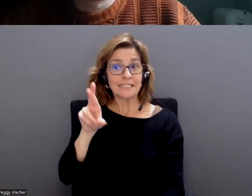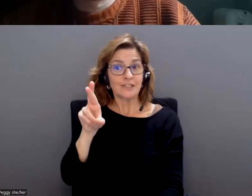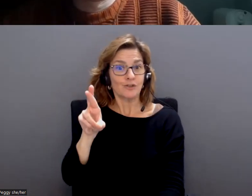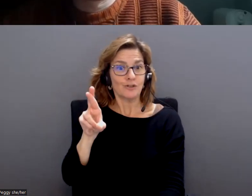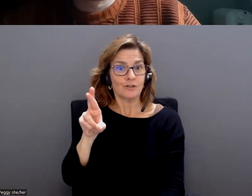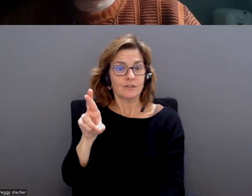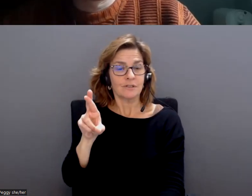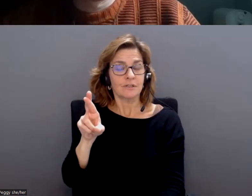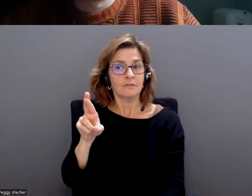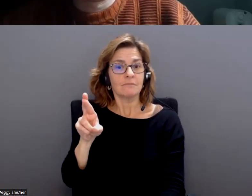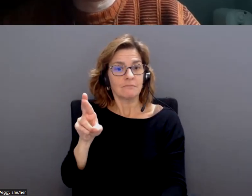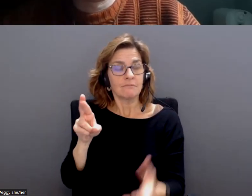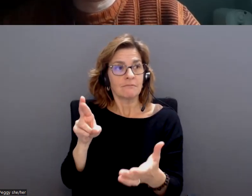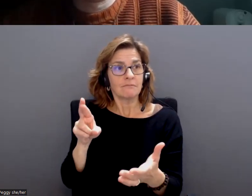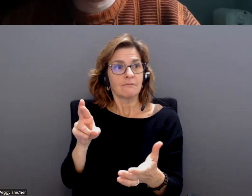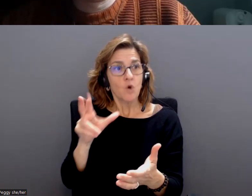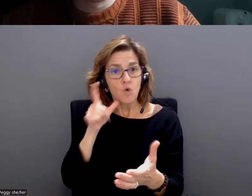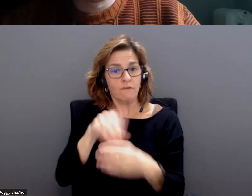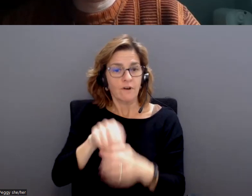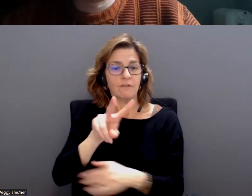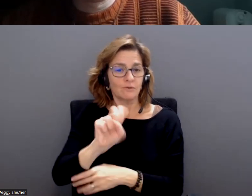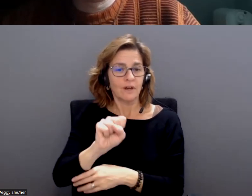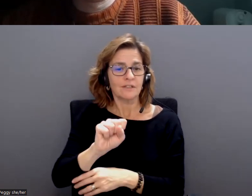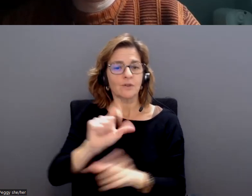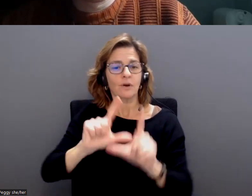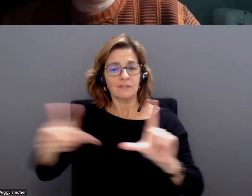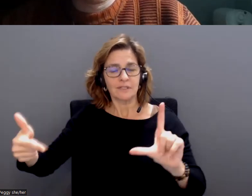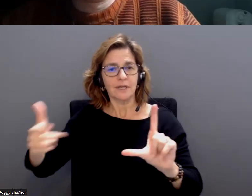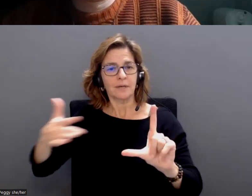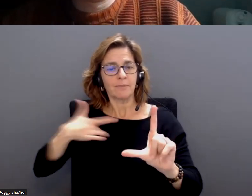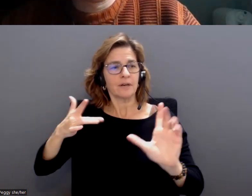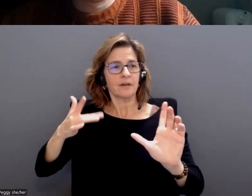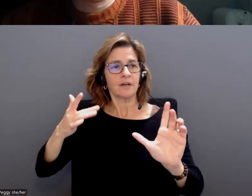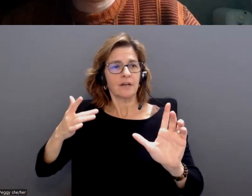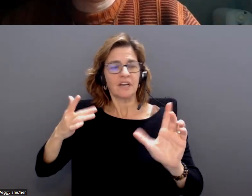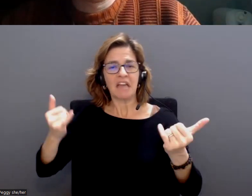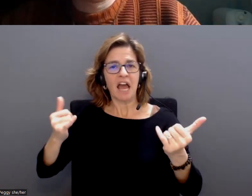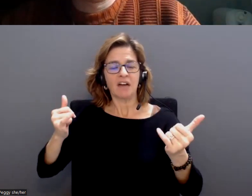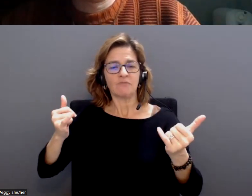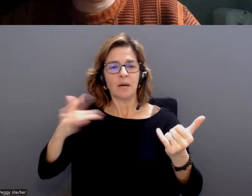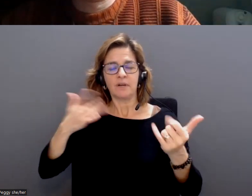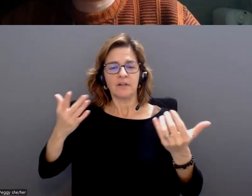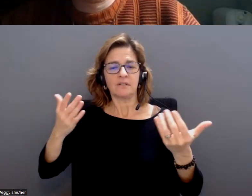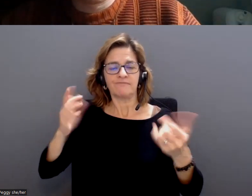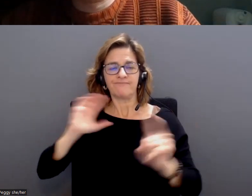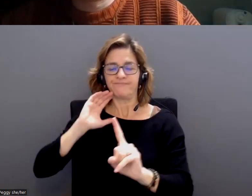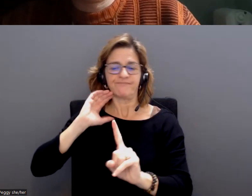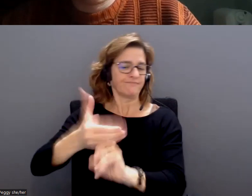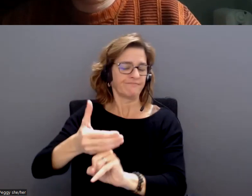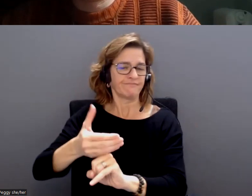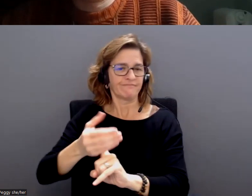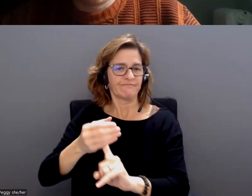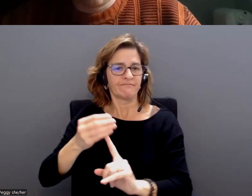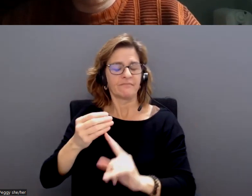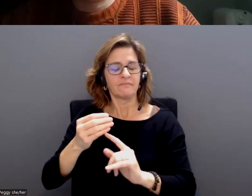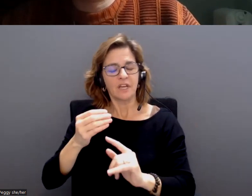that so many of our older adults are recloseting themselves. They're highly socially isolated. We know that's a direct